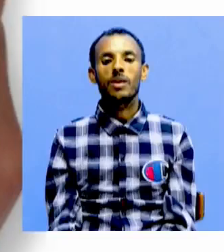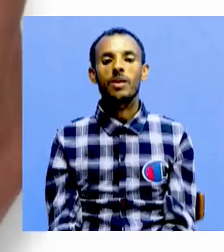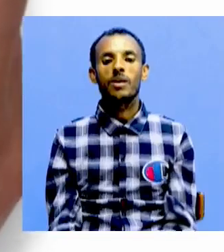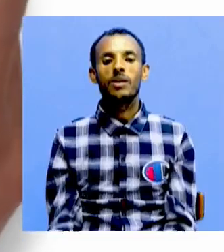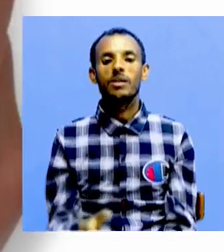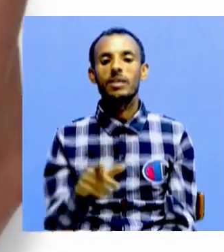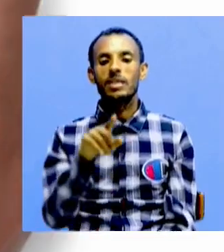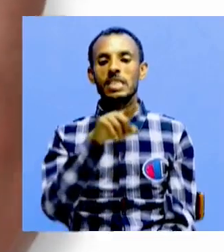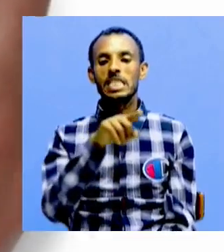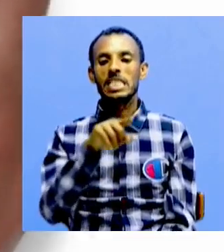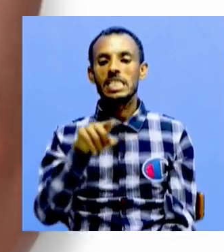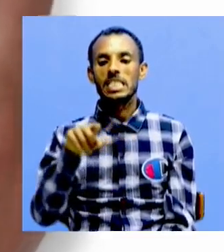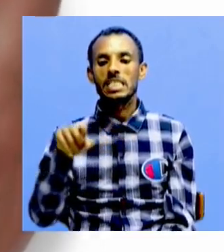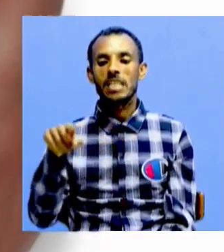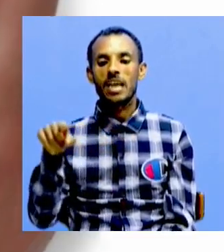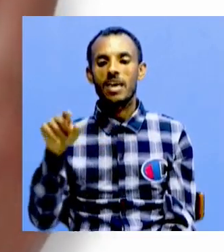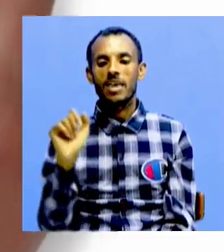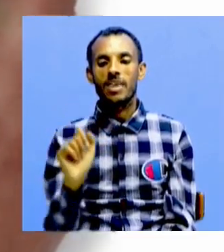they